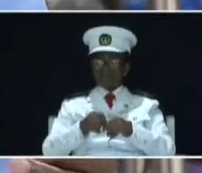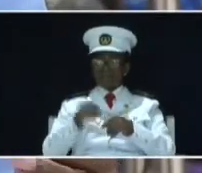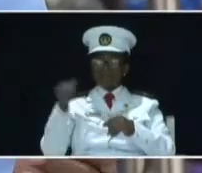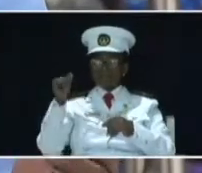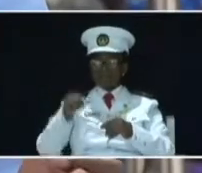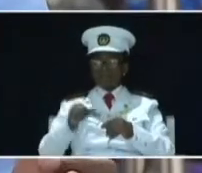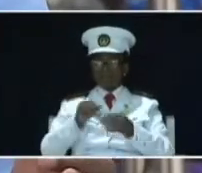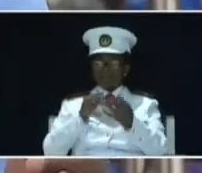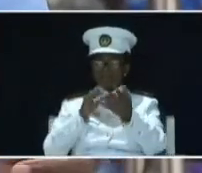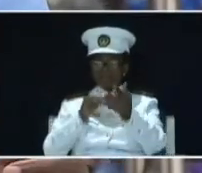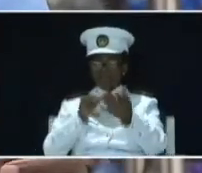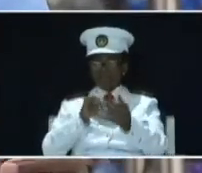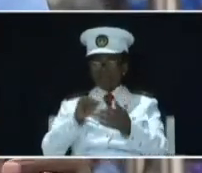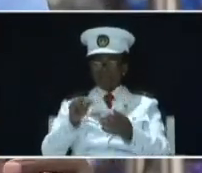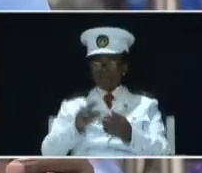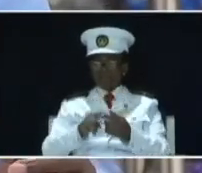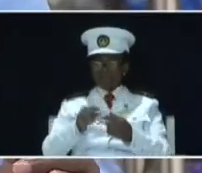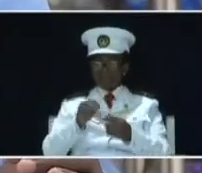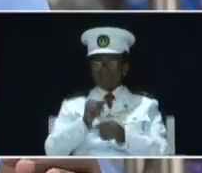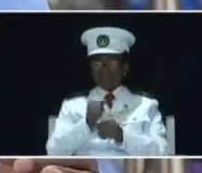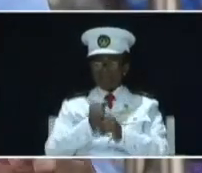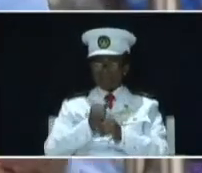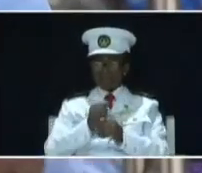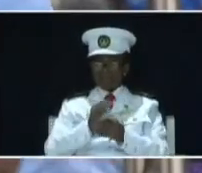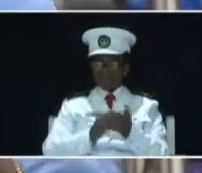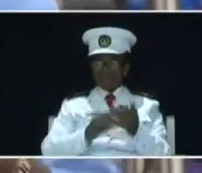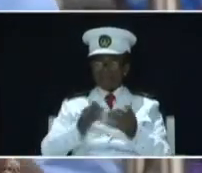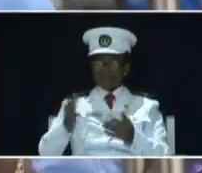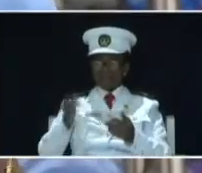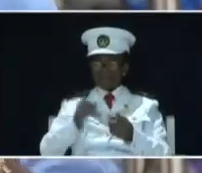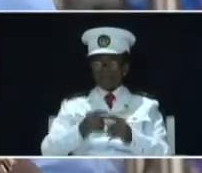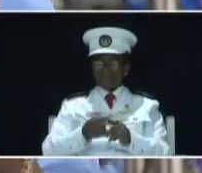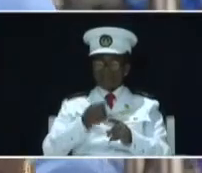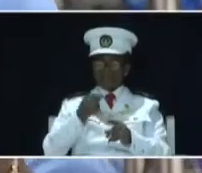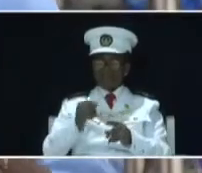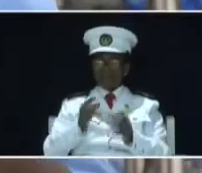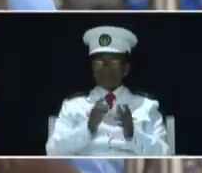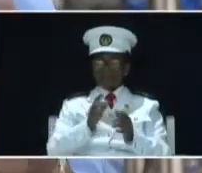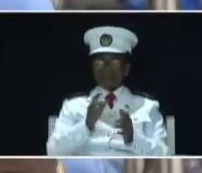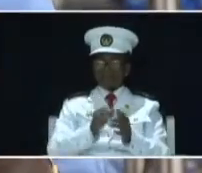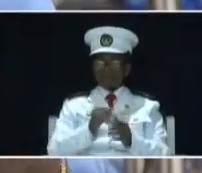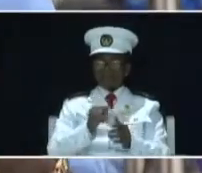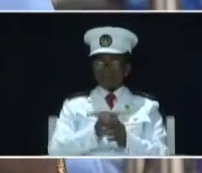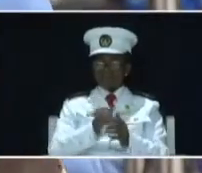expecting to get something from Jesus Christ, and they are willing to pay. Just